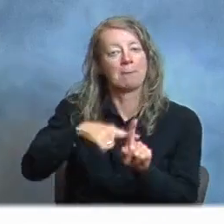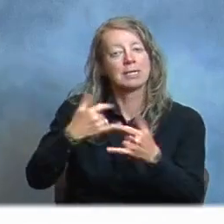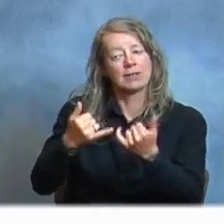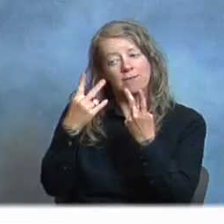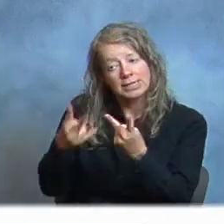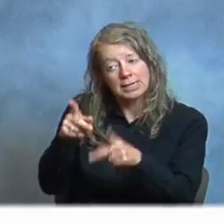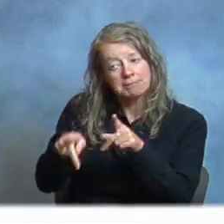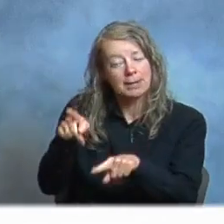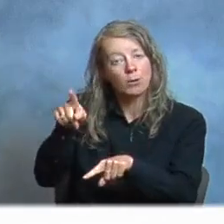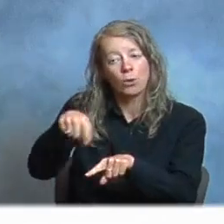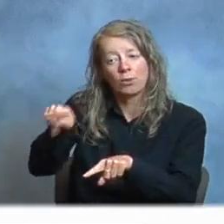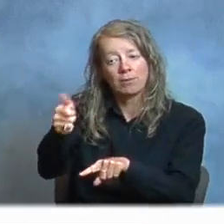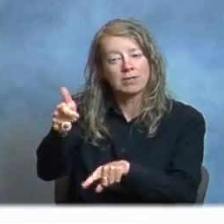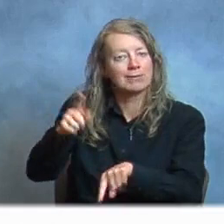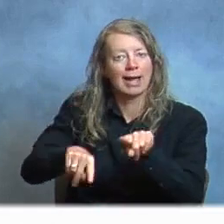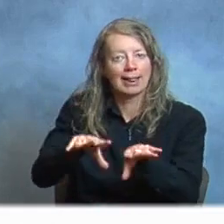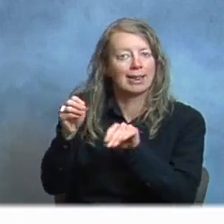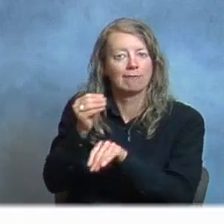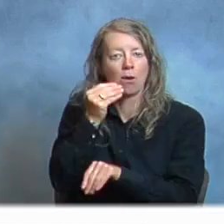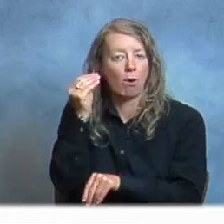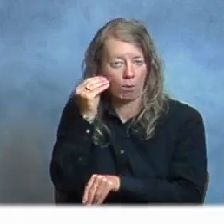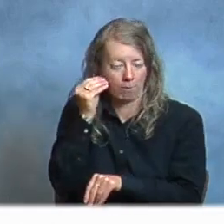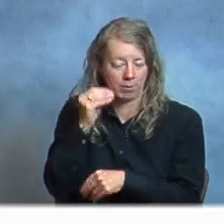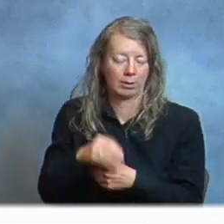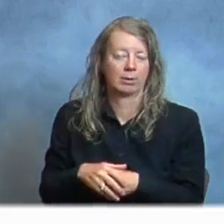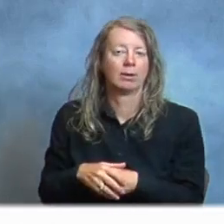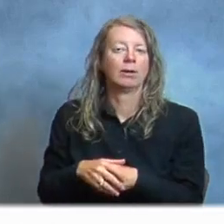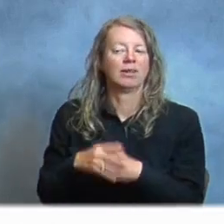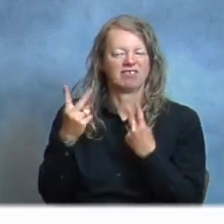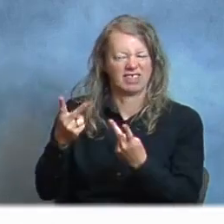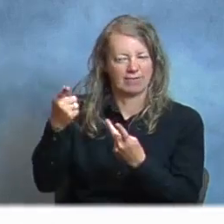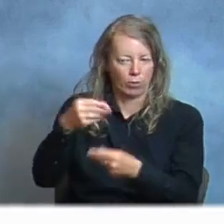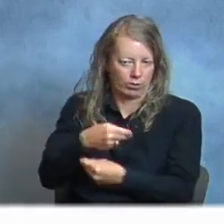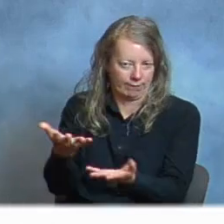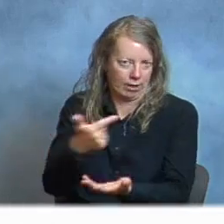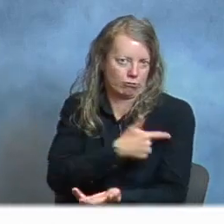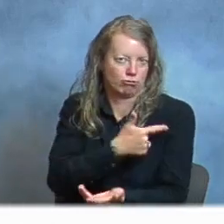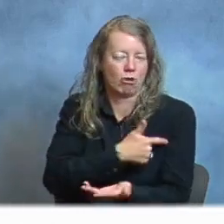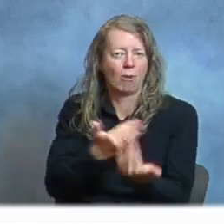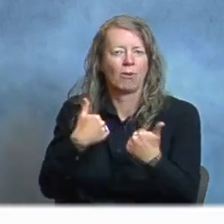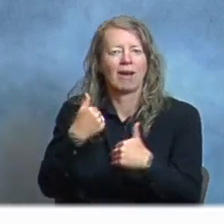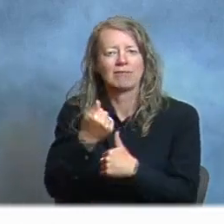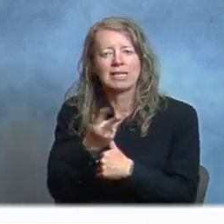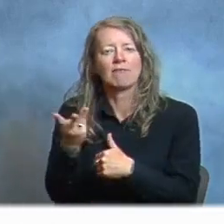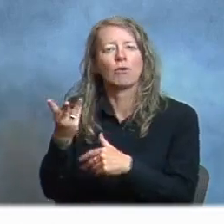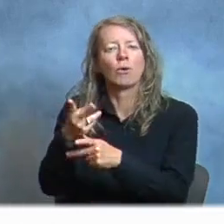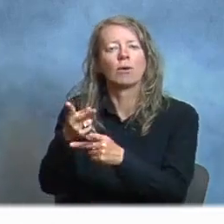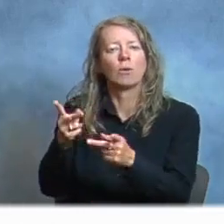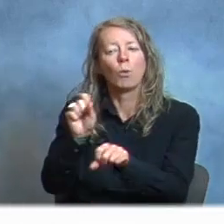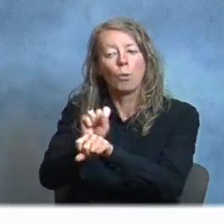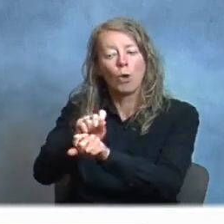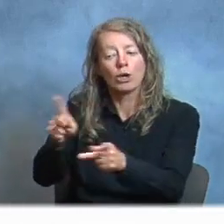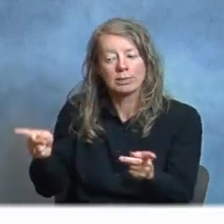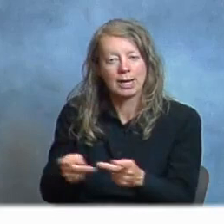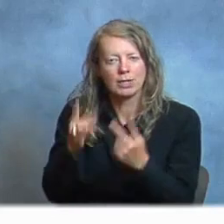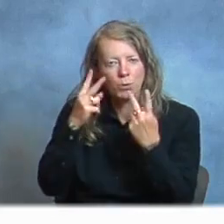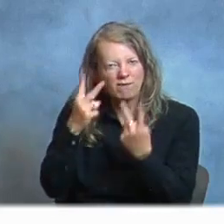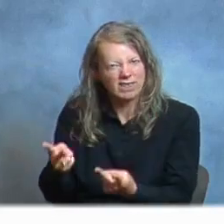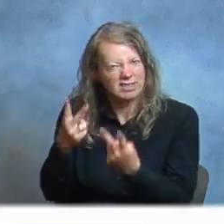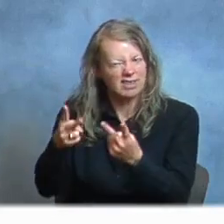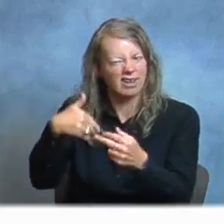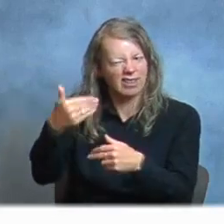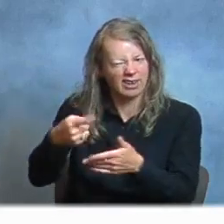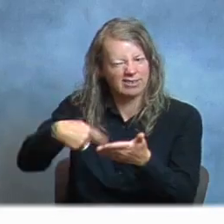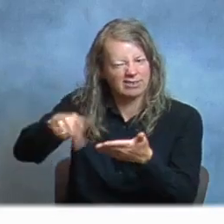three work site vaccination efforts planned over the course of the next few weeks. In addition, we've conducted multiple